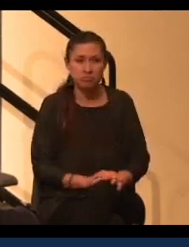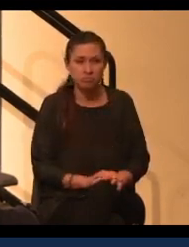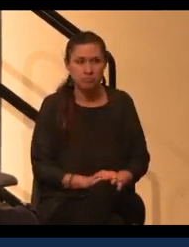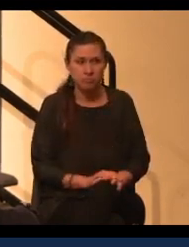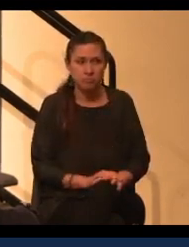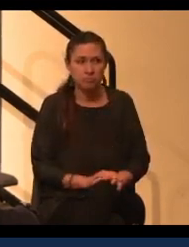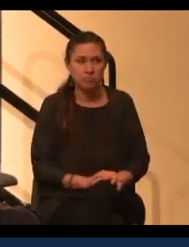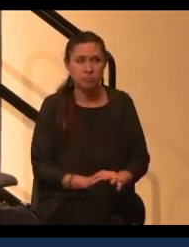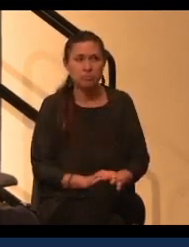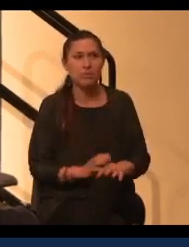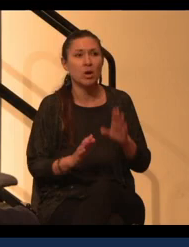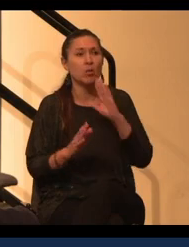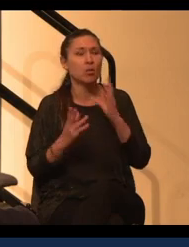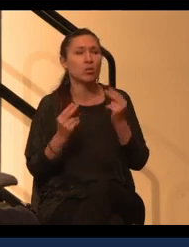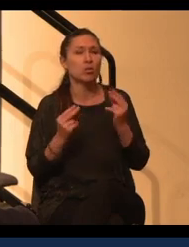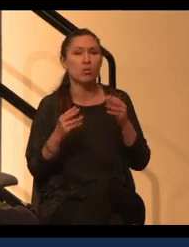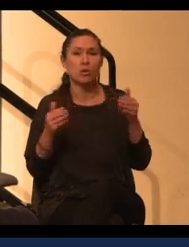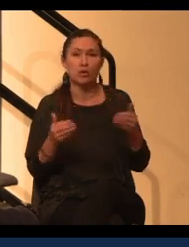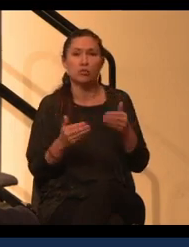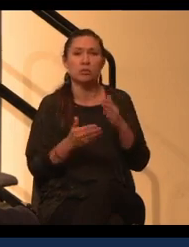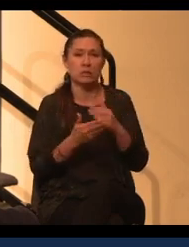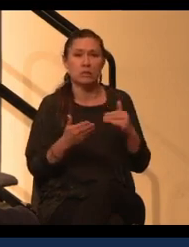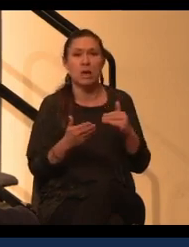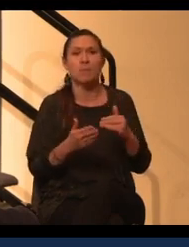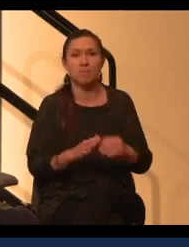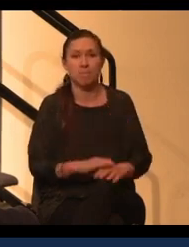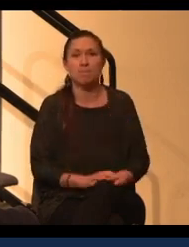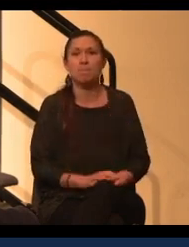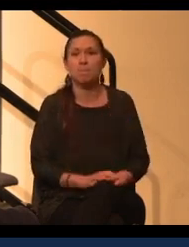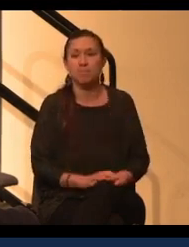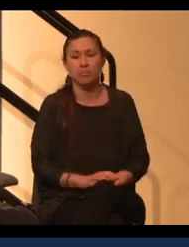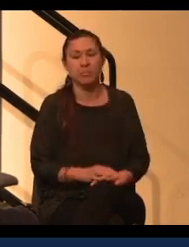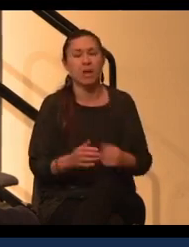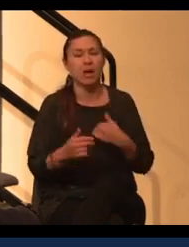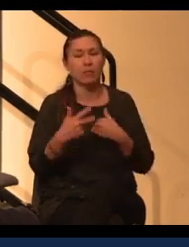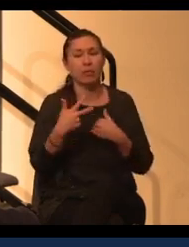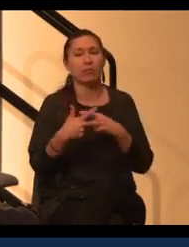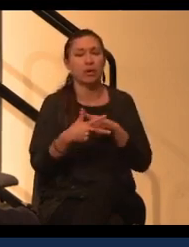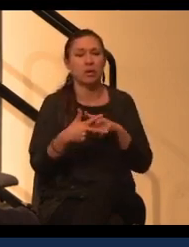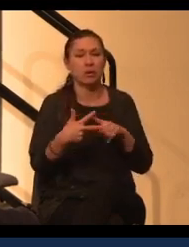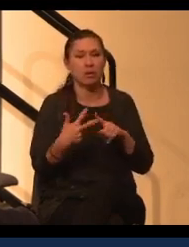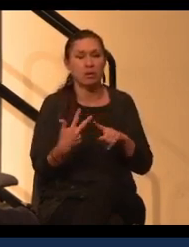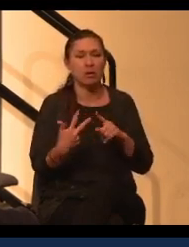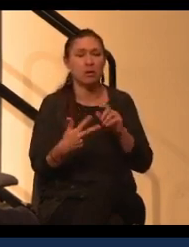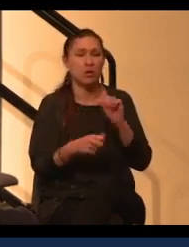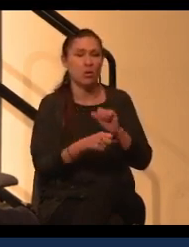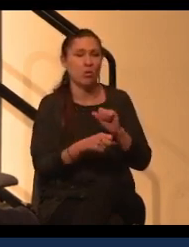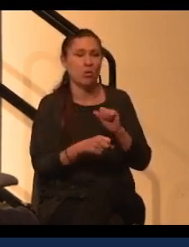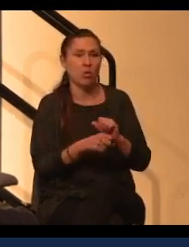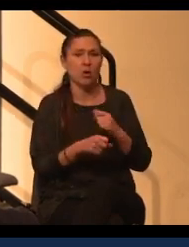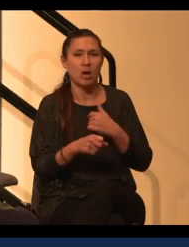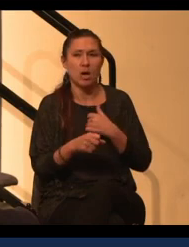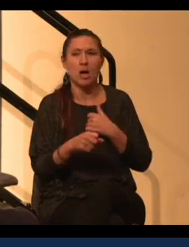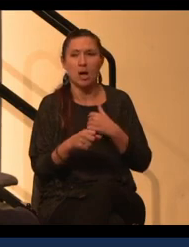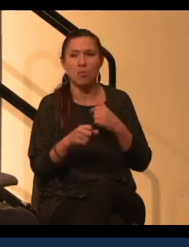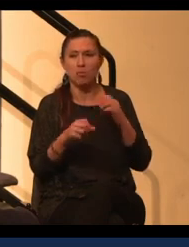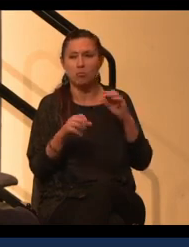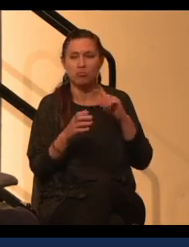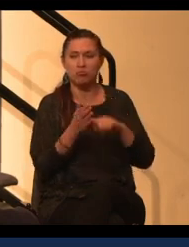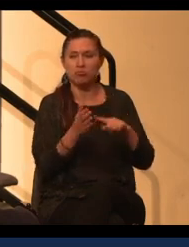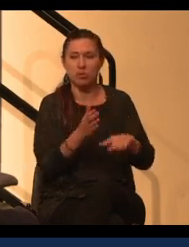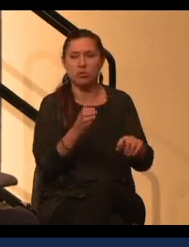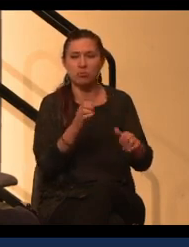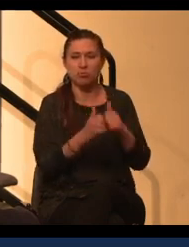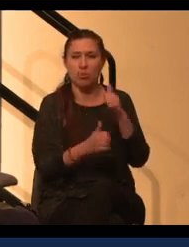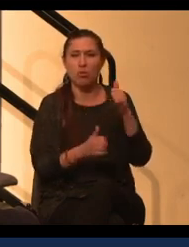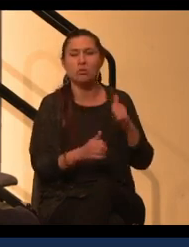so I'm going to introduce a few. Three in particular, the work I've probably been most cited for, but also to